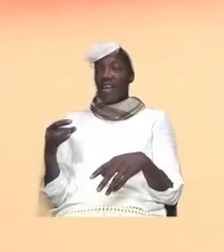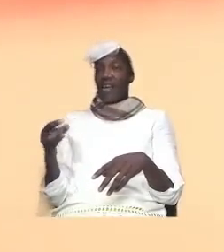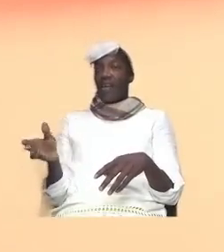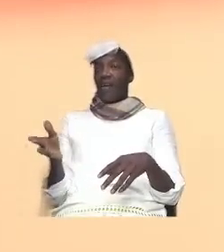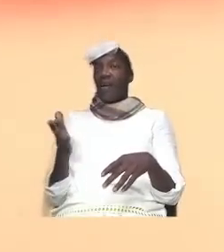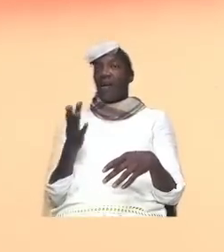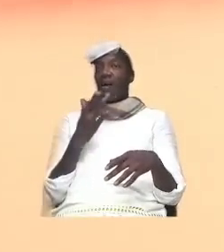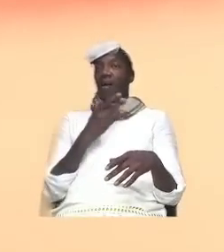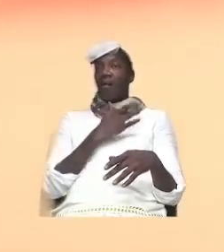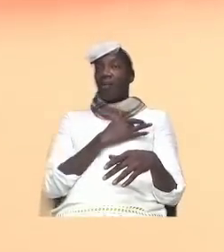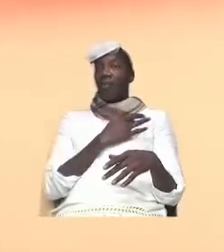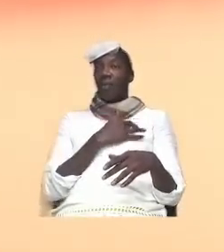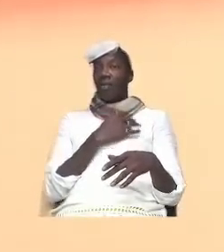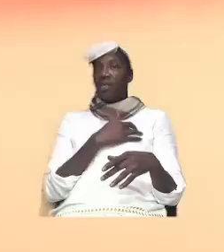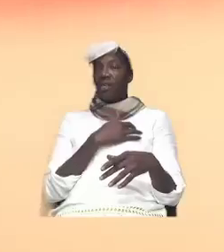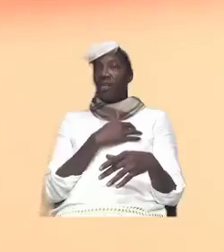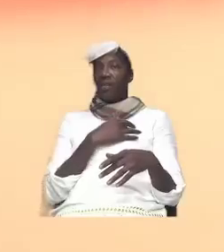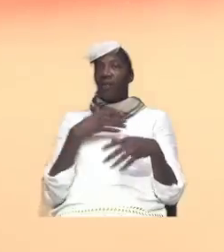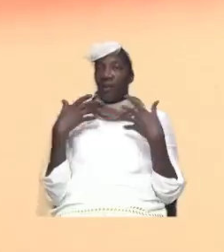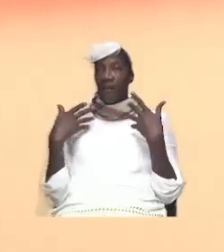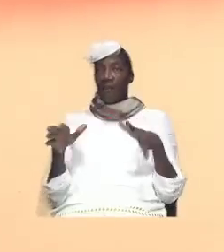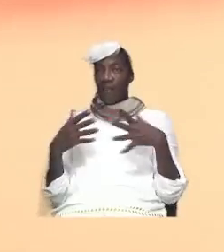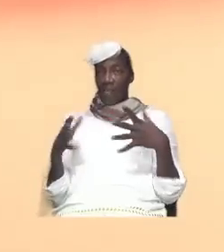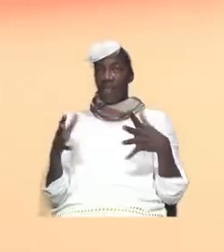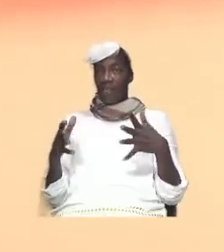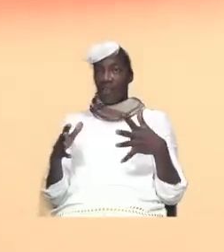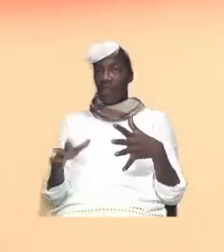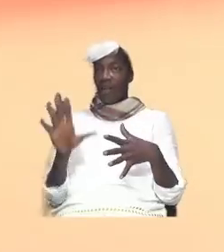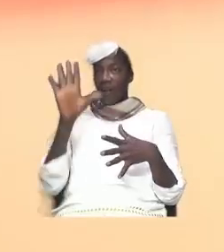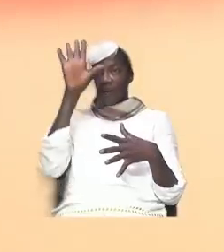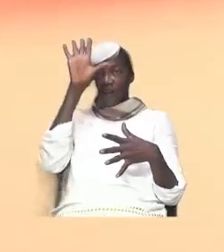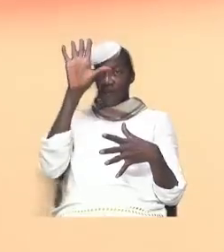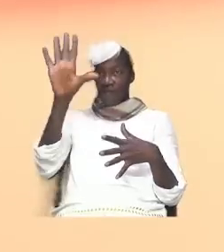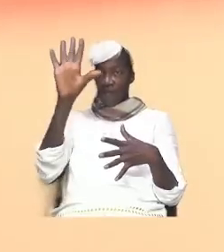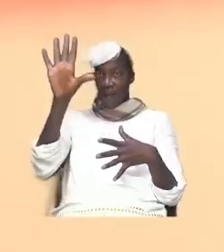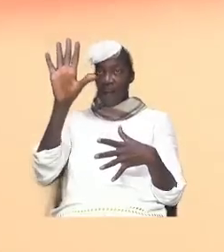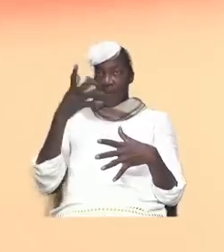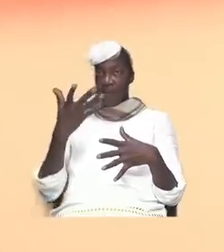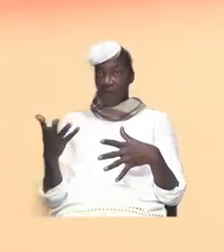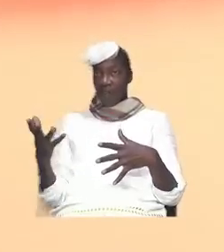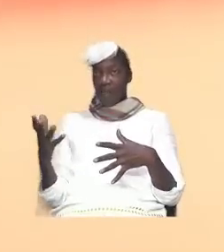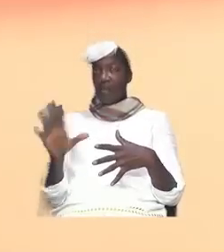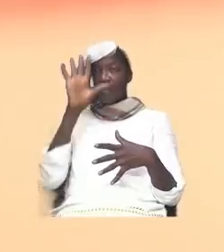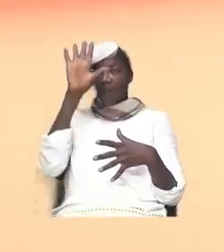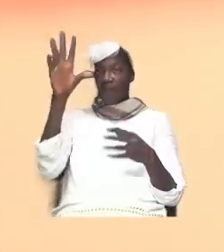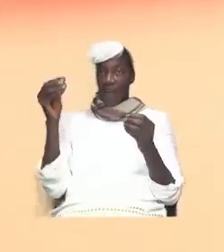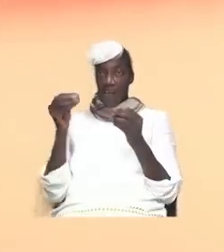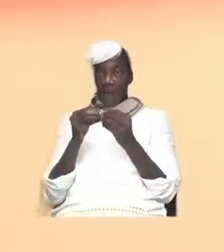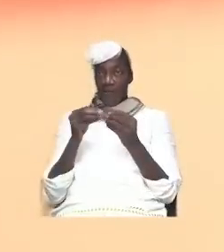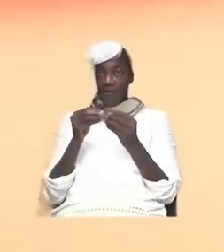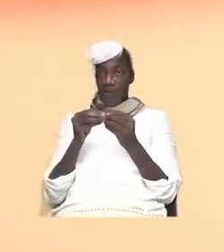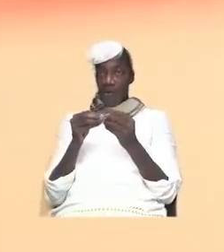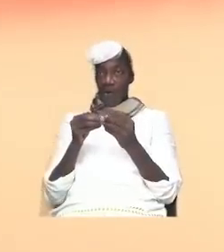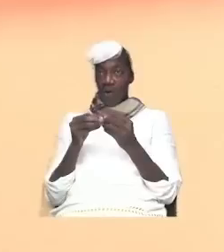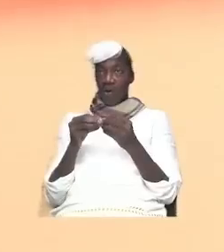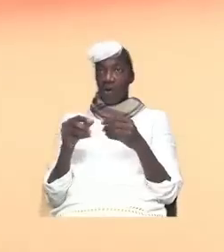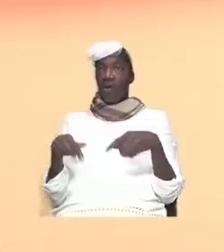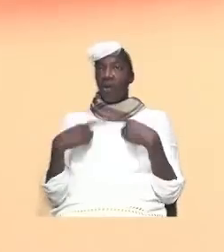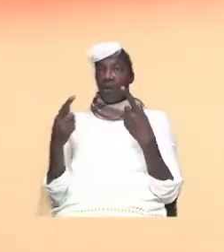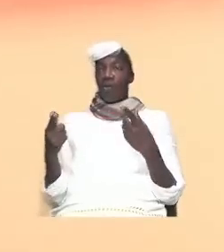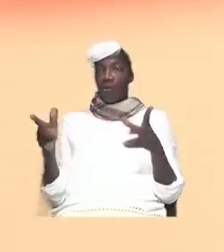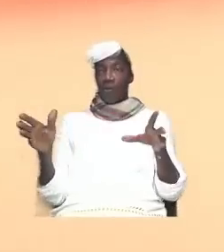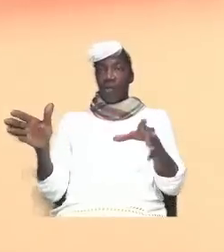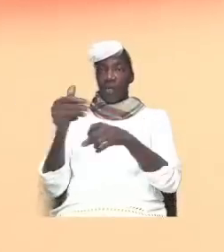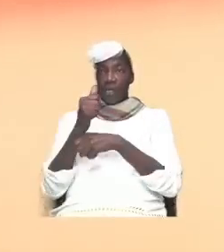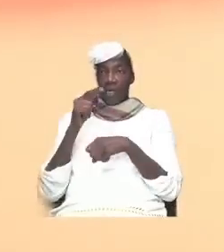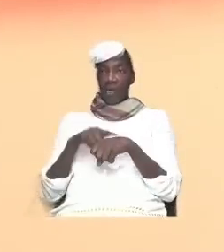appreciate. We're going to have to stop it here for this evening, but we looked at 5 of the things, and there are 5 more to go. And as we go through, we're going to take the time